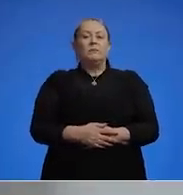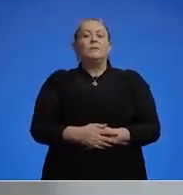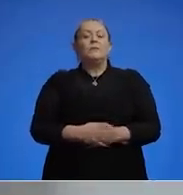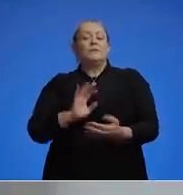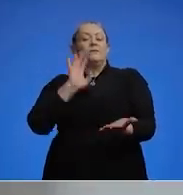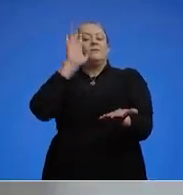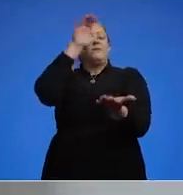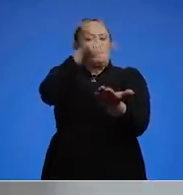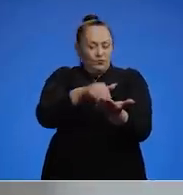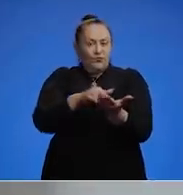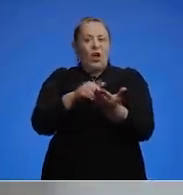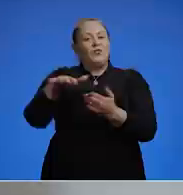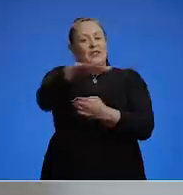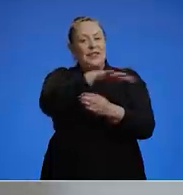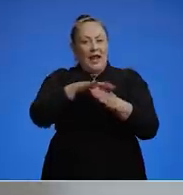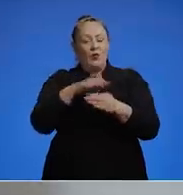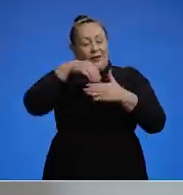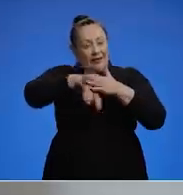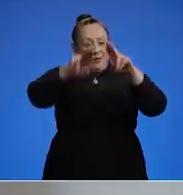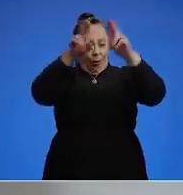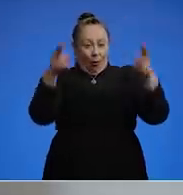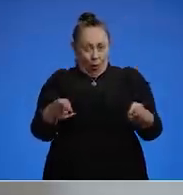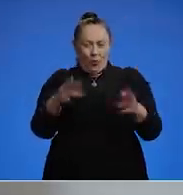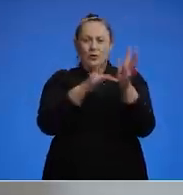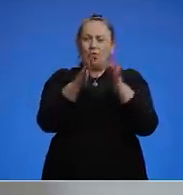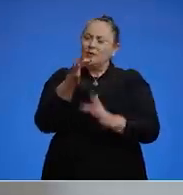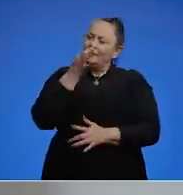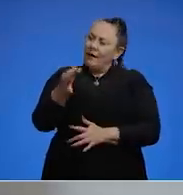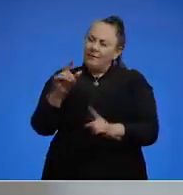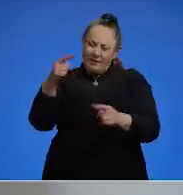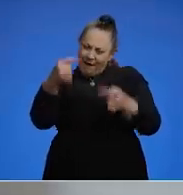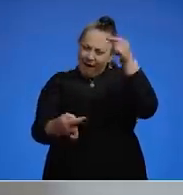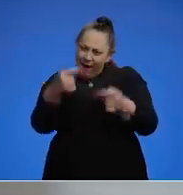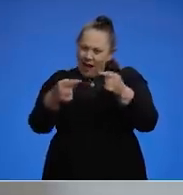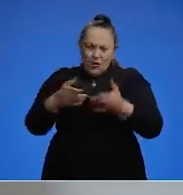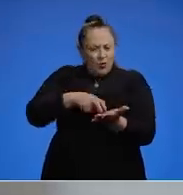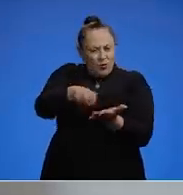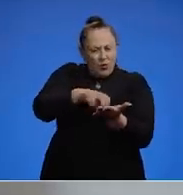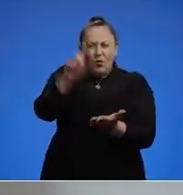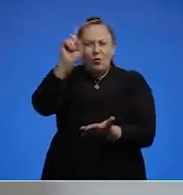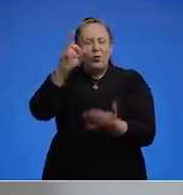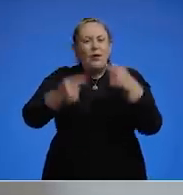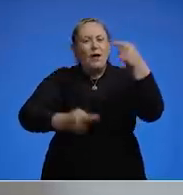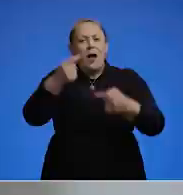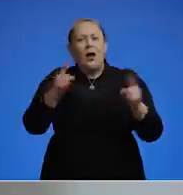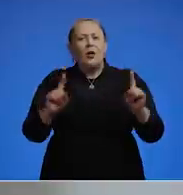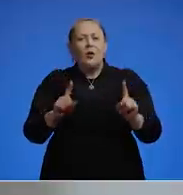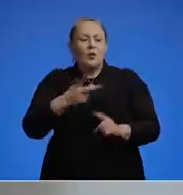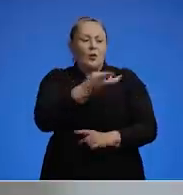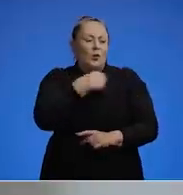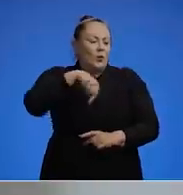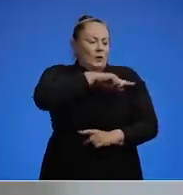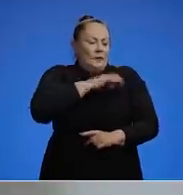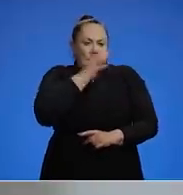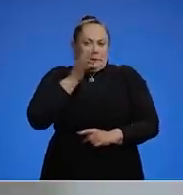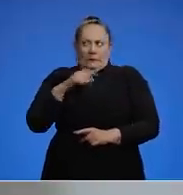came to Capernaum, and when he was in the house, he asked them, "What were you arguing about along the road?" They said nothing, because